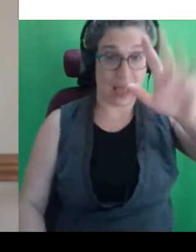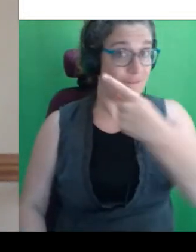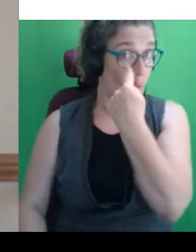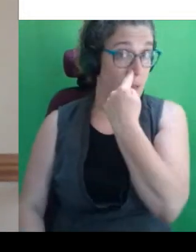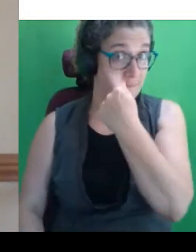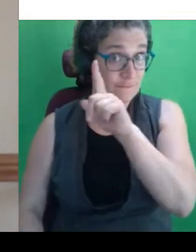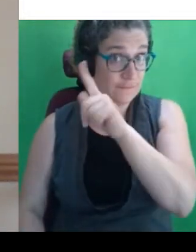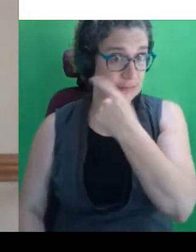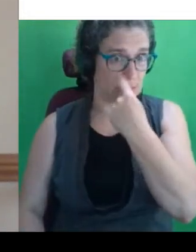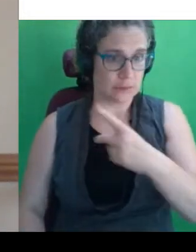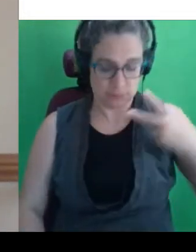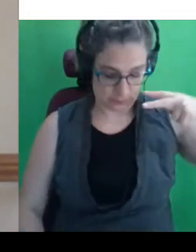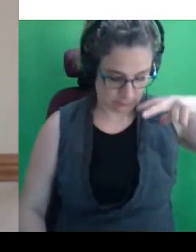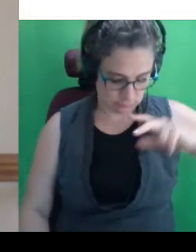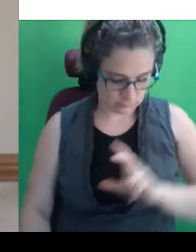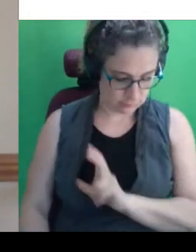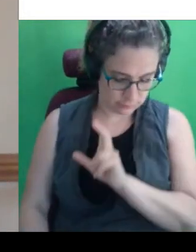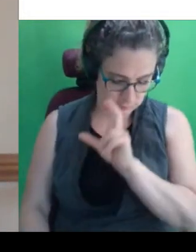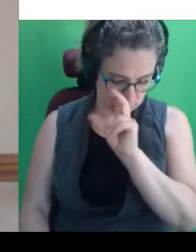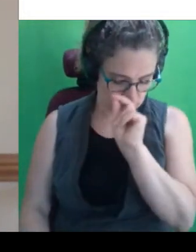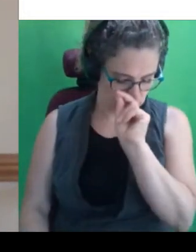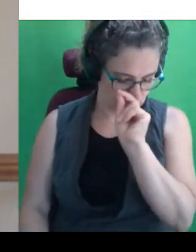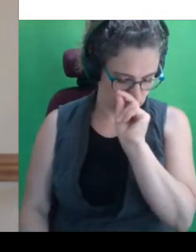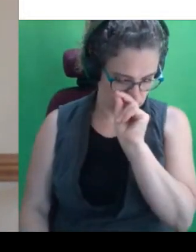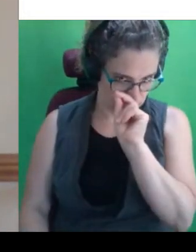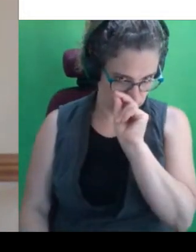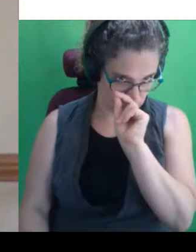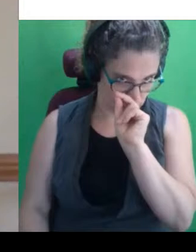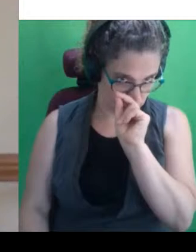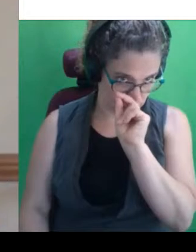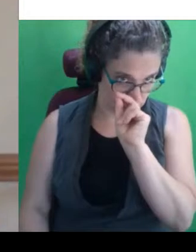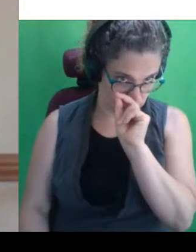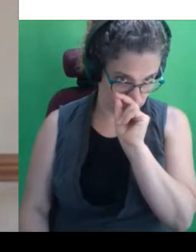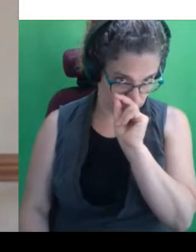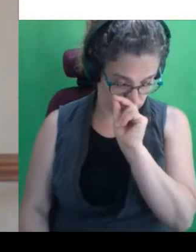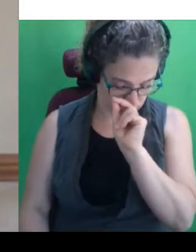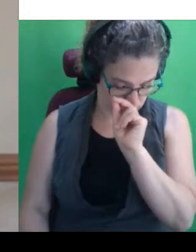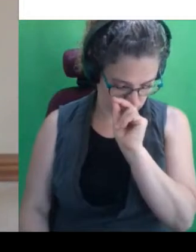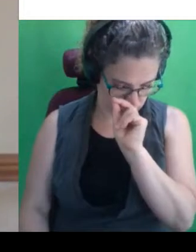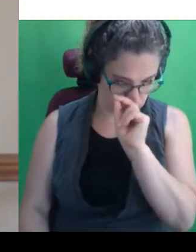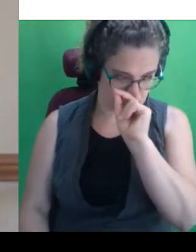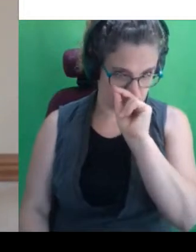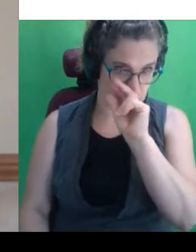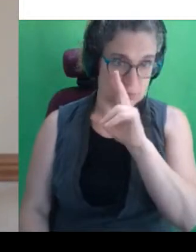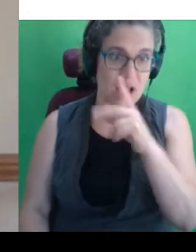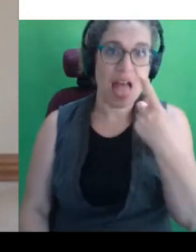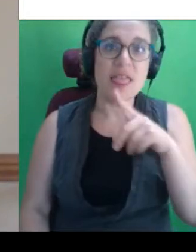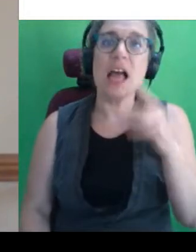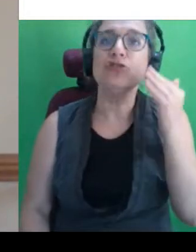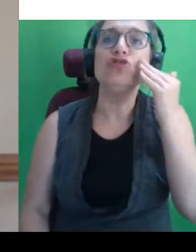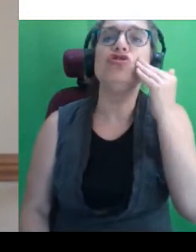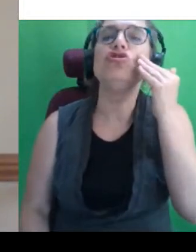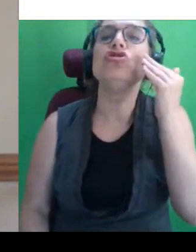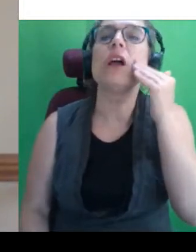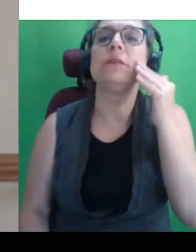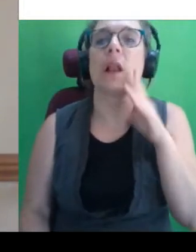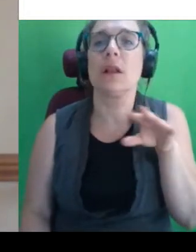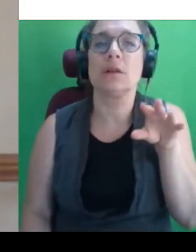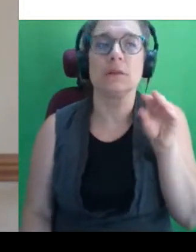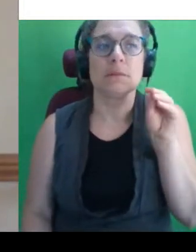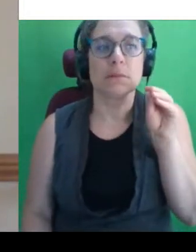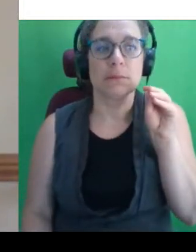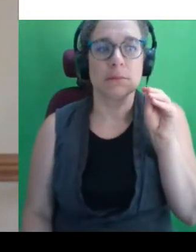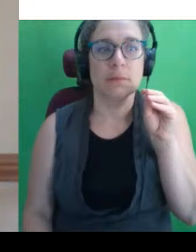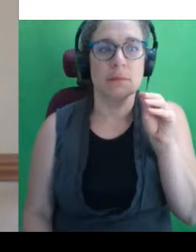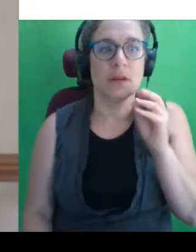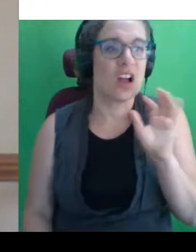in, scoosh, and a very gentle sniff. Okay, so what we often see whenever patients